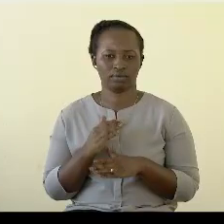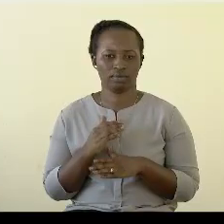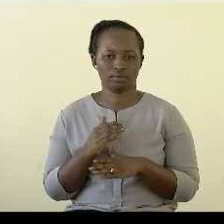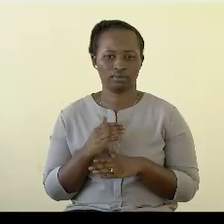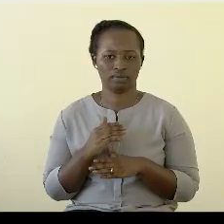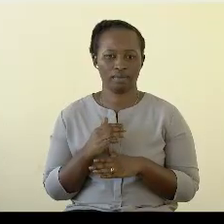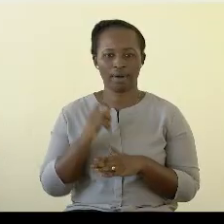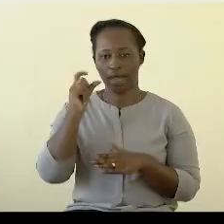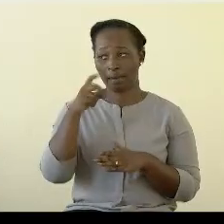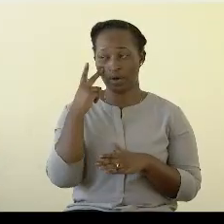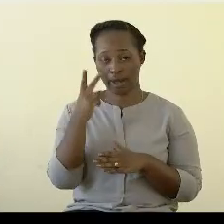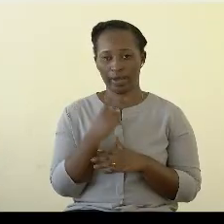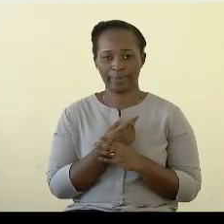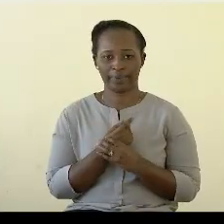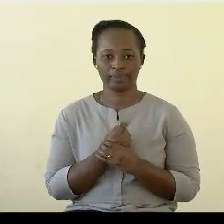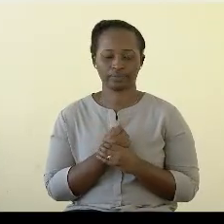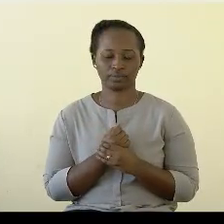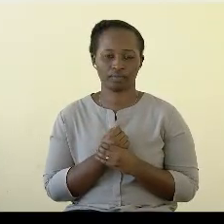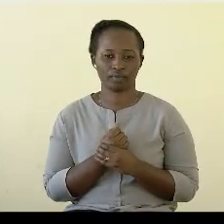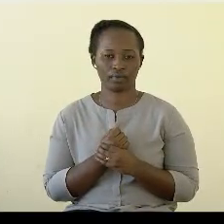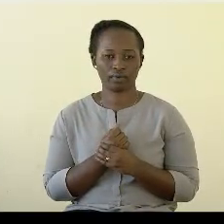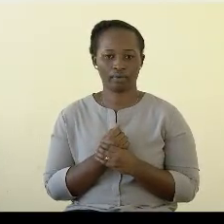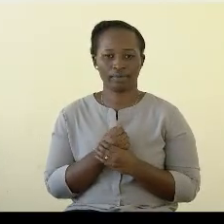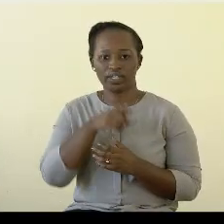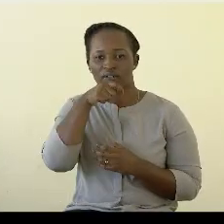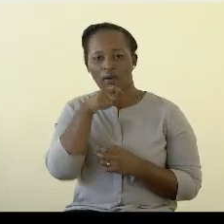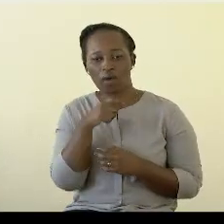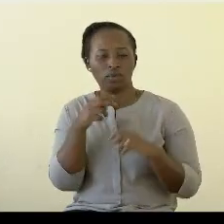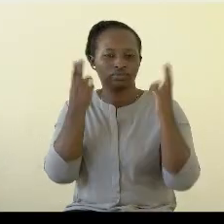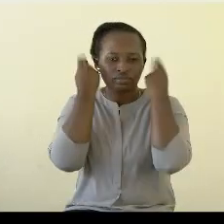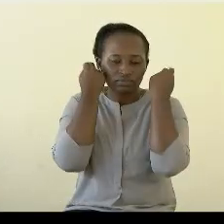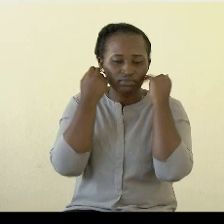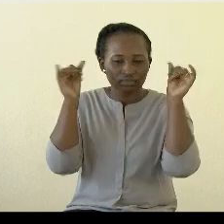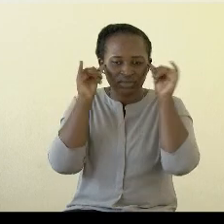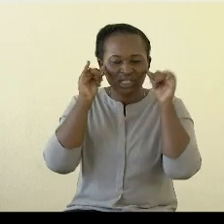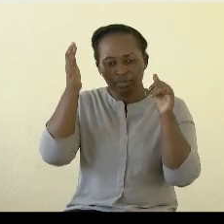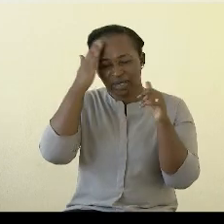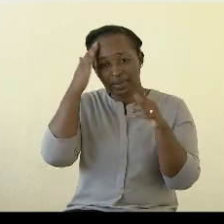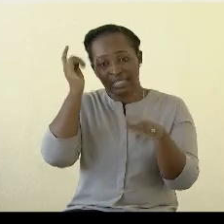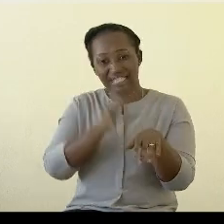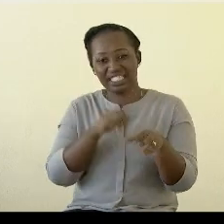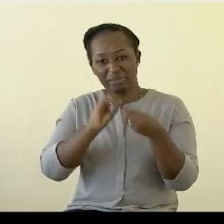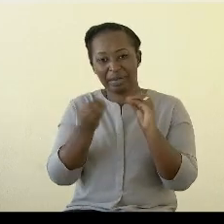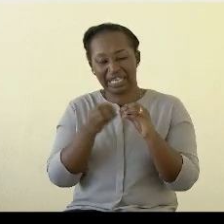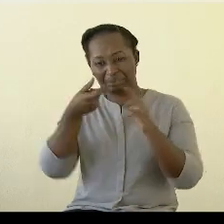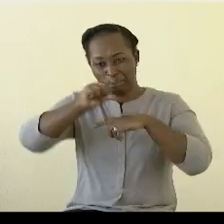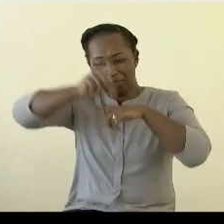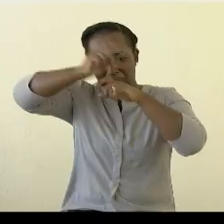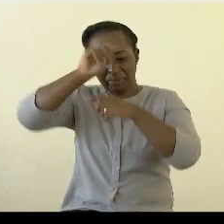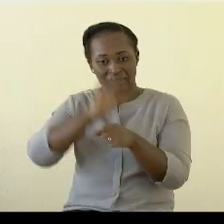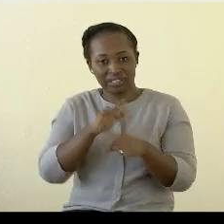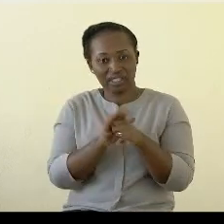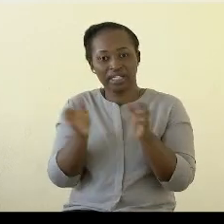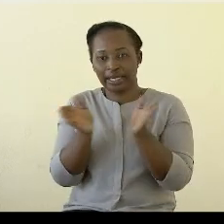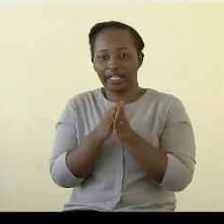Those who have ever looked after chicken, rabbits, cows, you know what happens when numbers are so big and you have